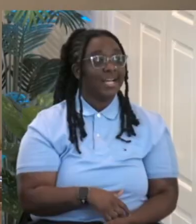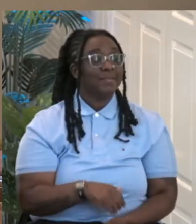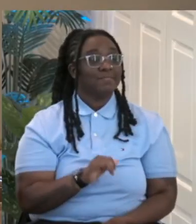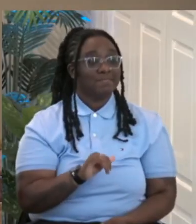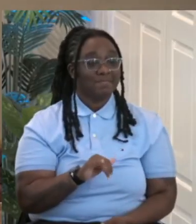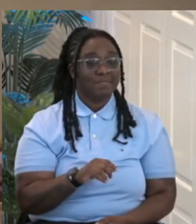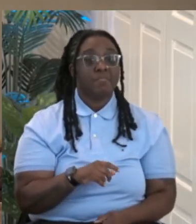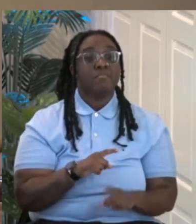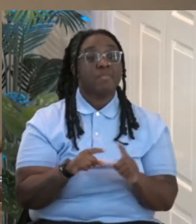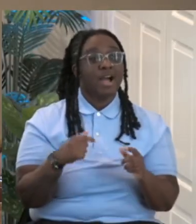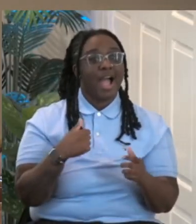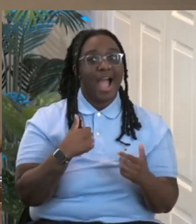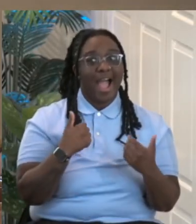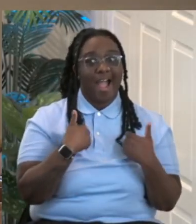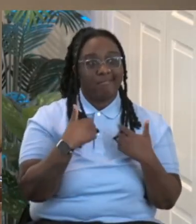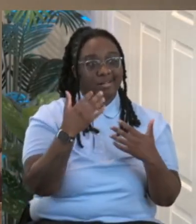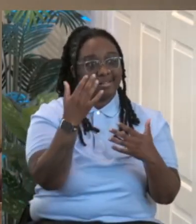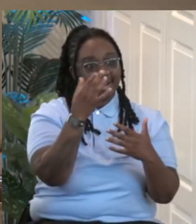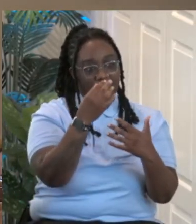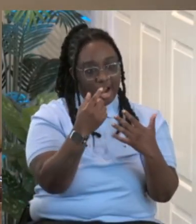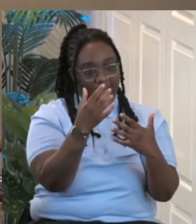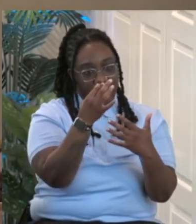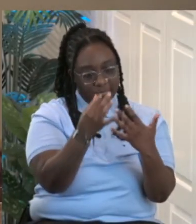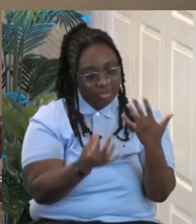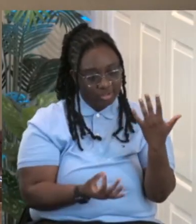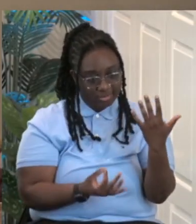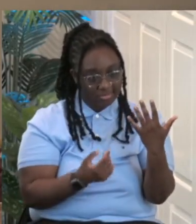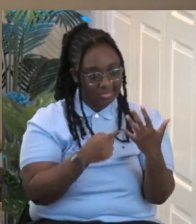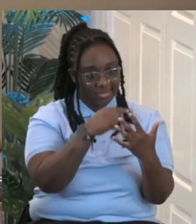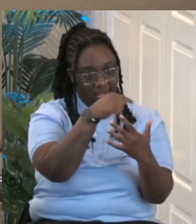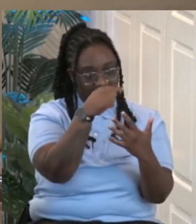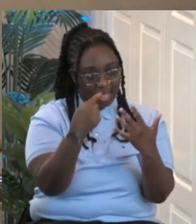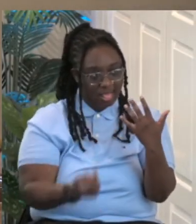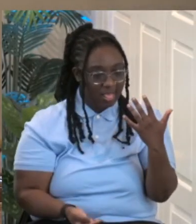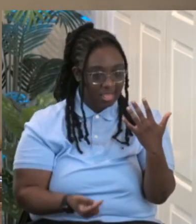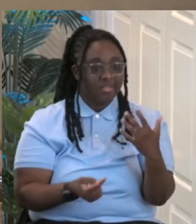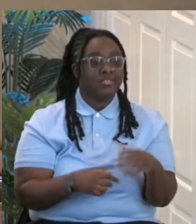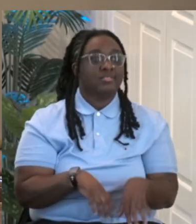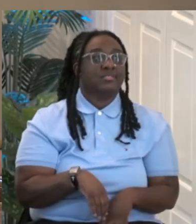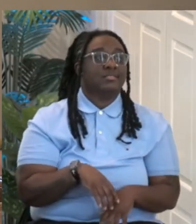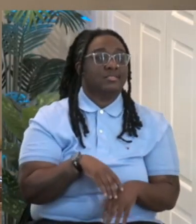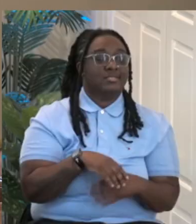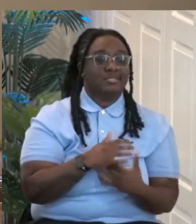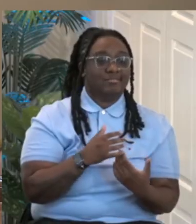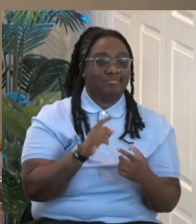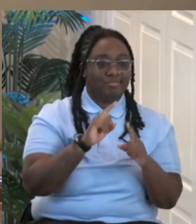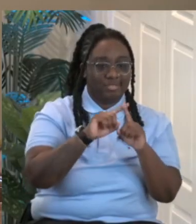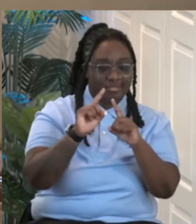options, Juvenile Bureau, law school, MBA in New York.